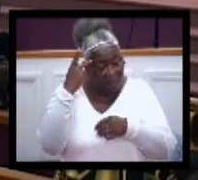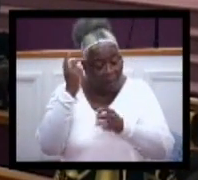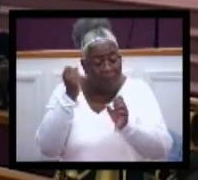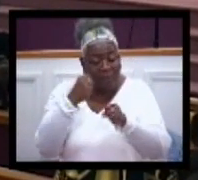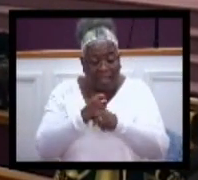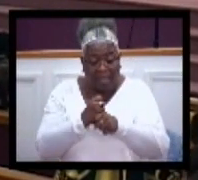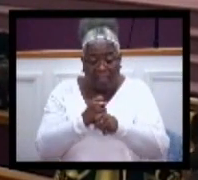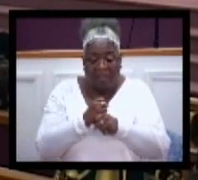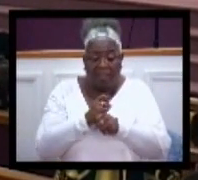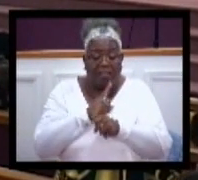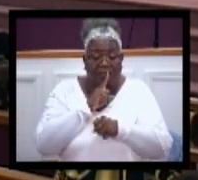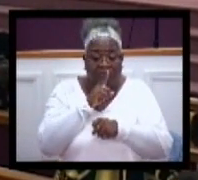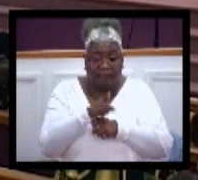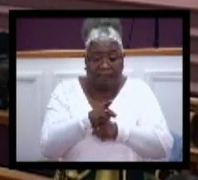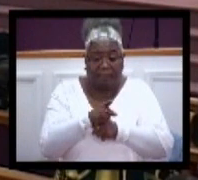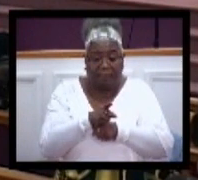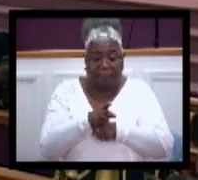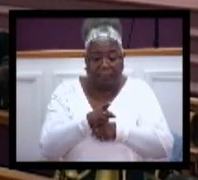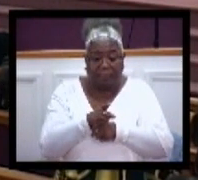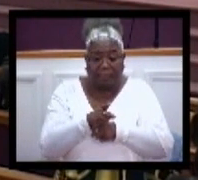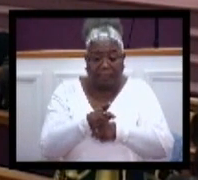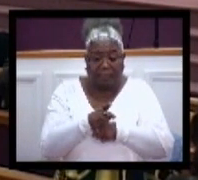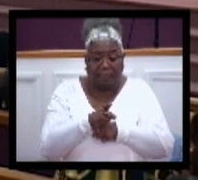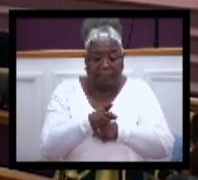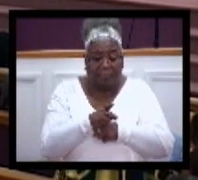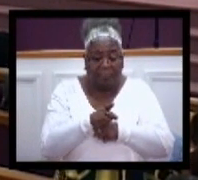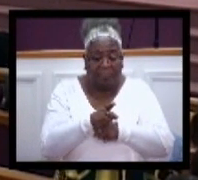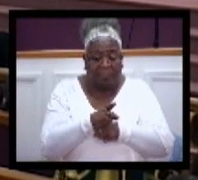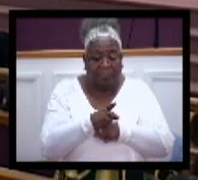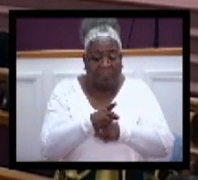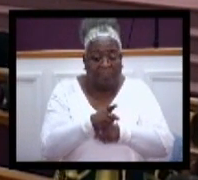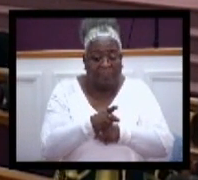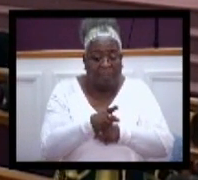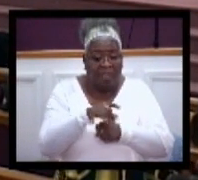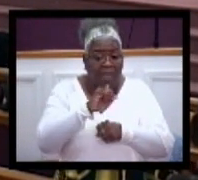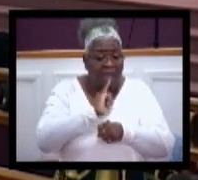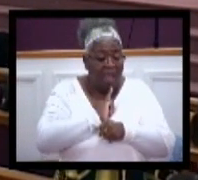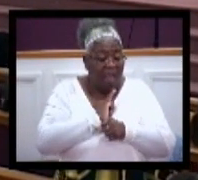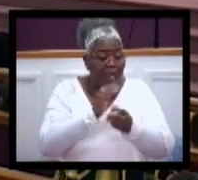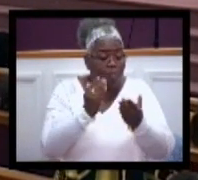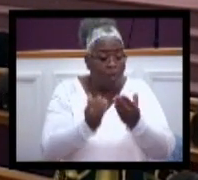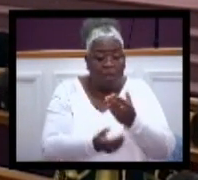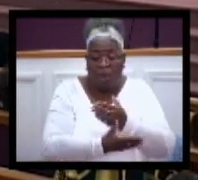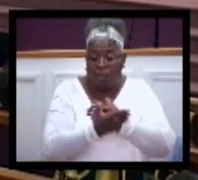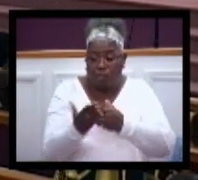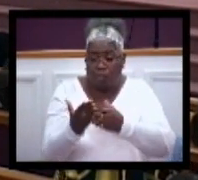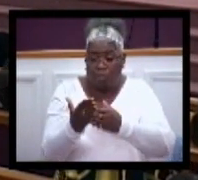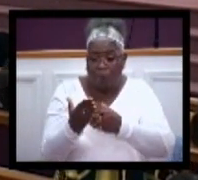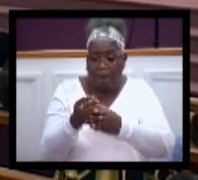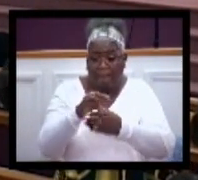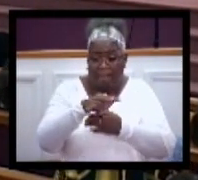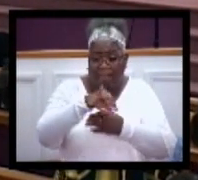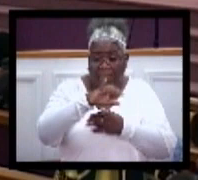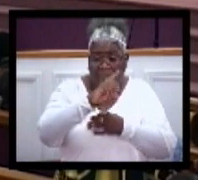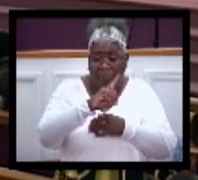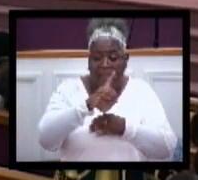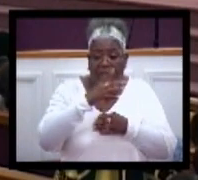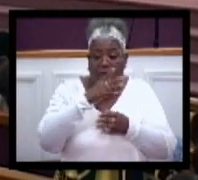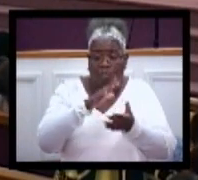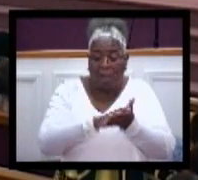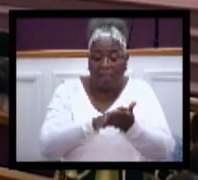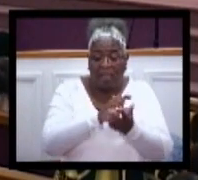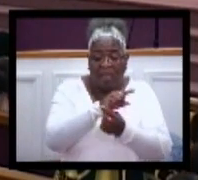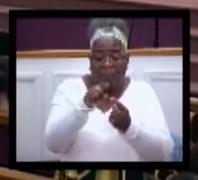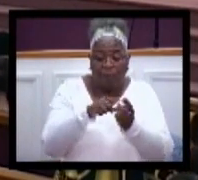a decree, and Pharaoh's decree said, I want you midwives. When them